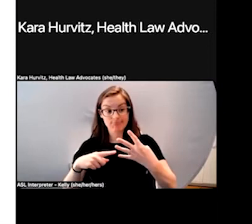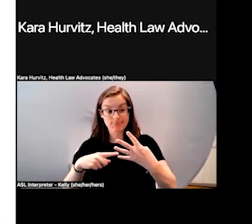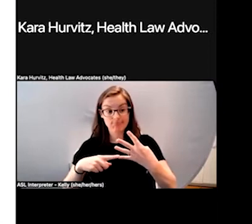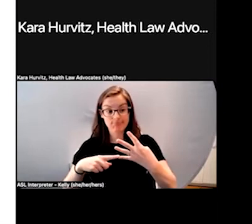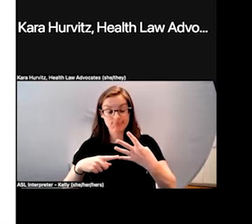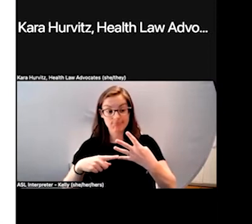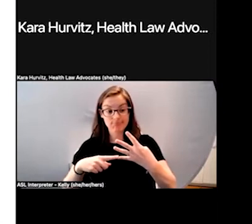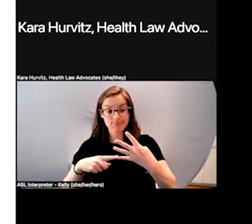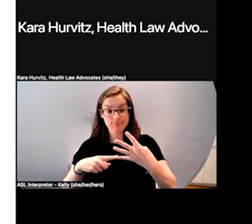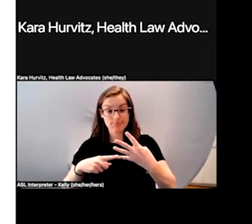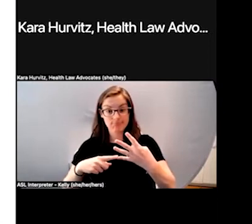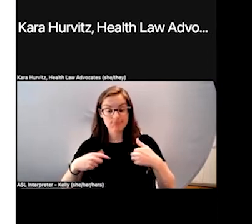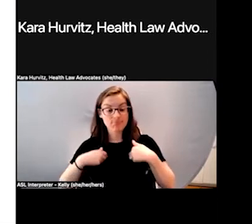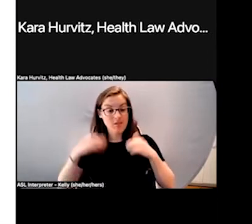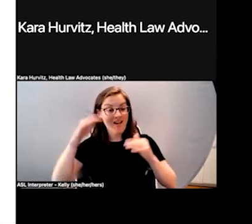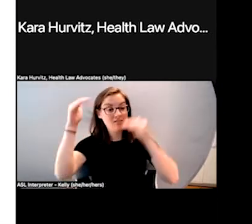without children.